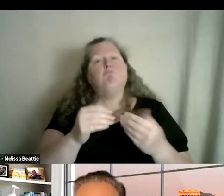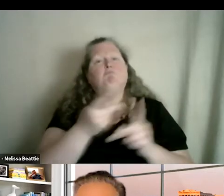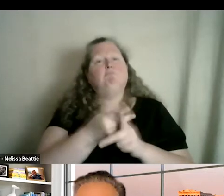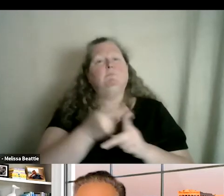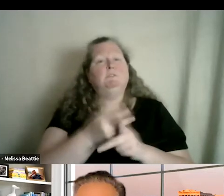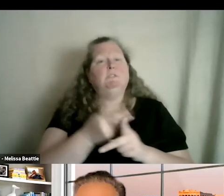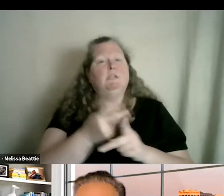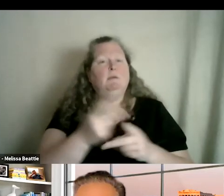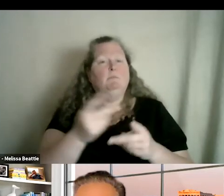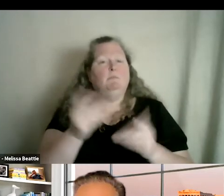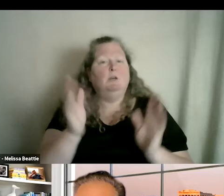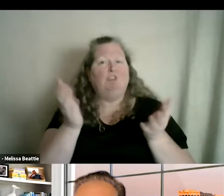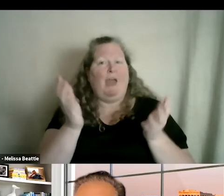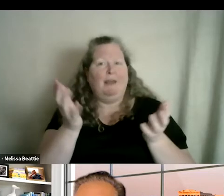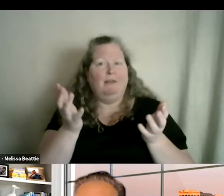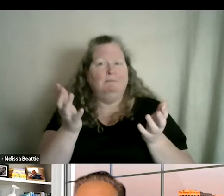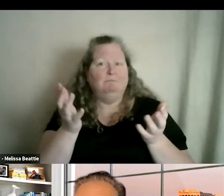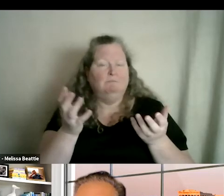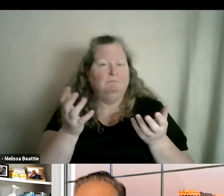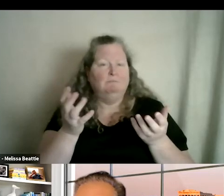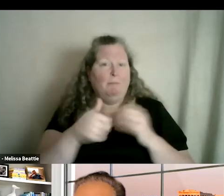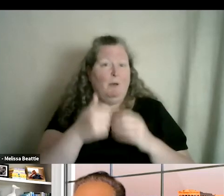data.